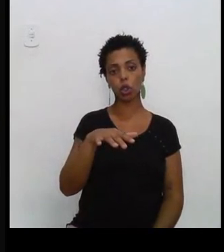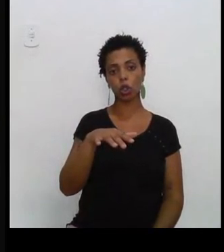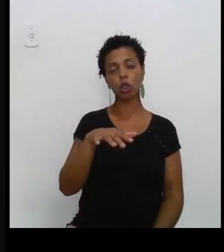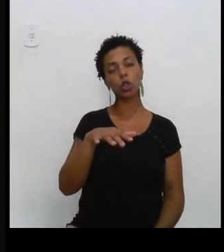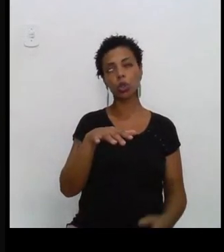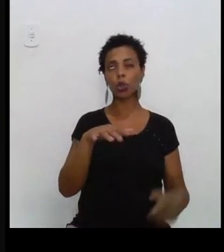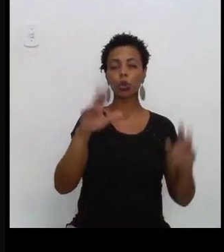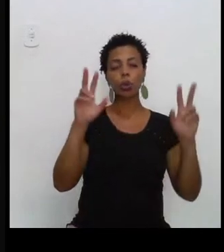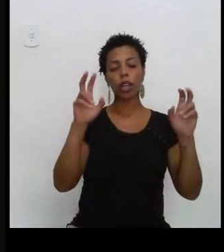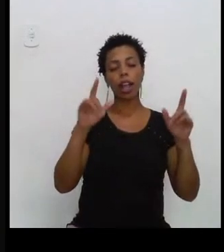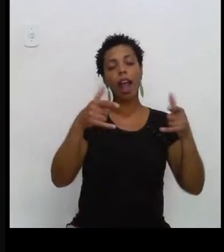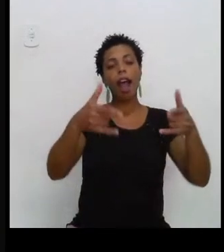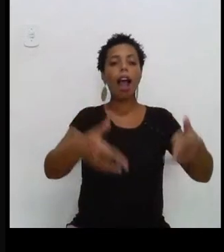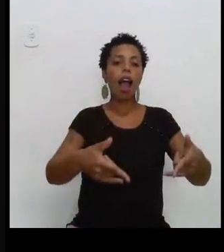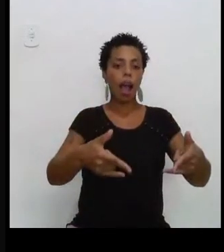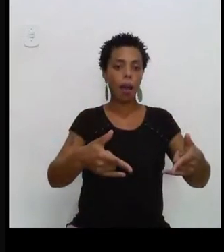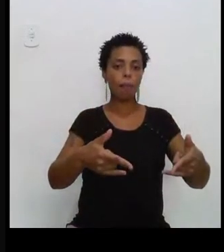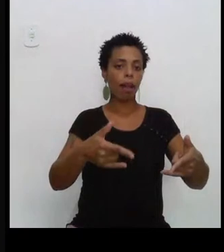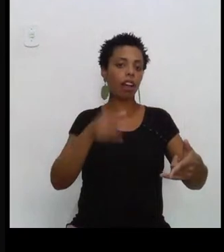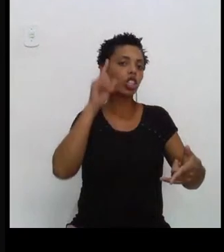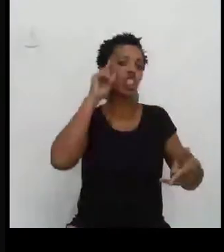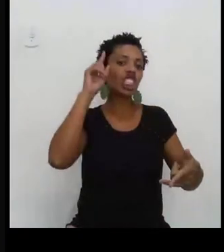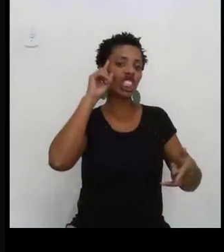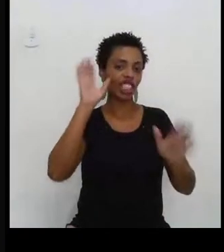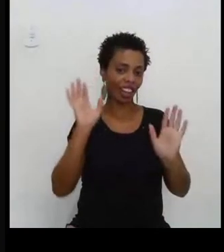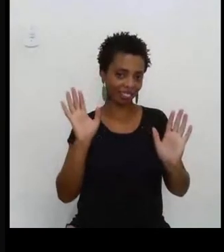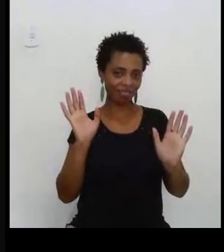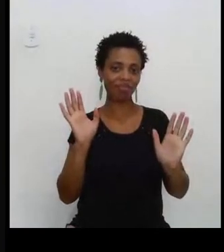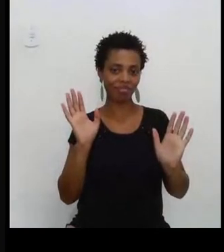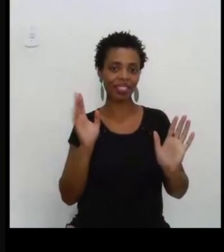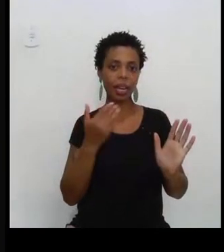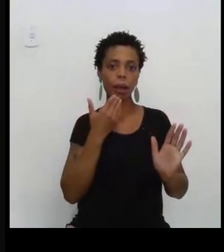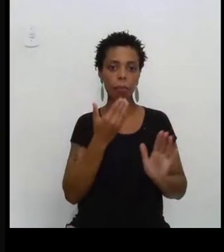that the Harmony to our friends in